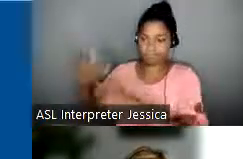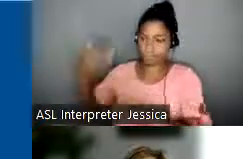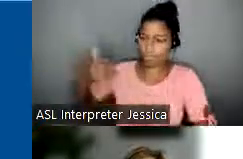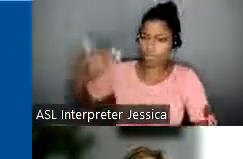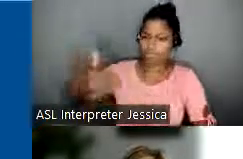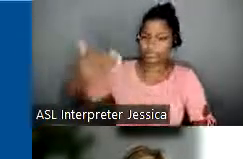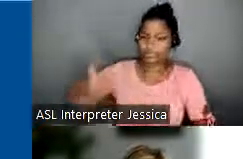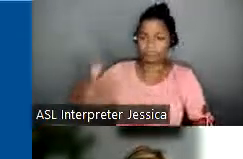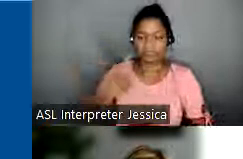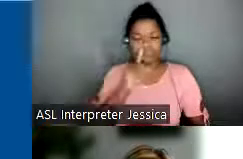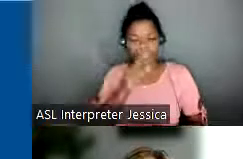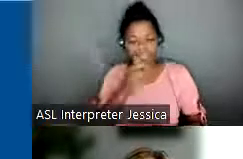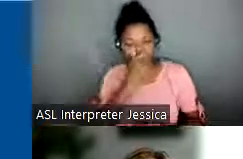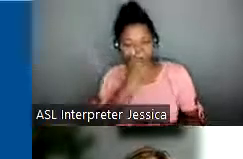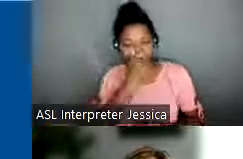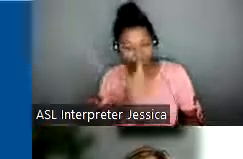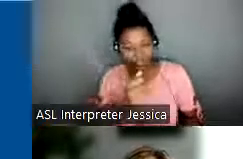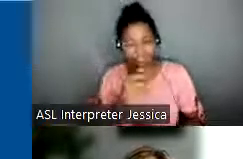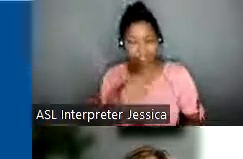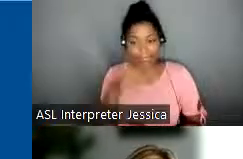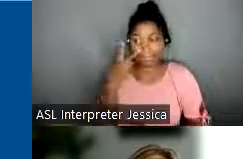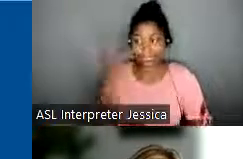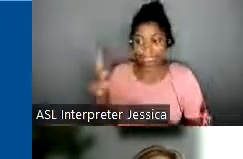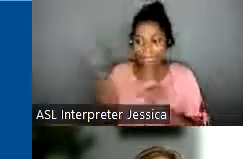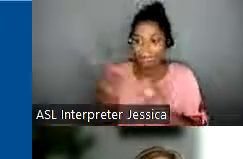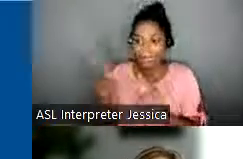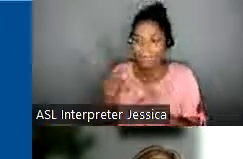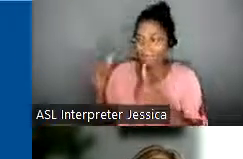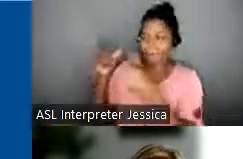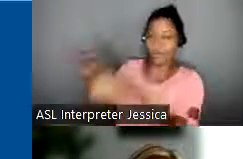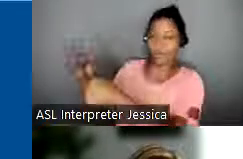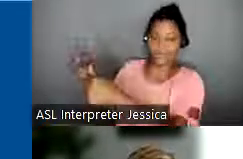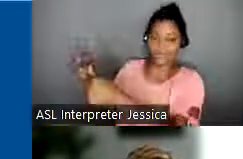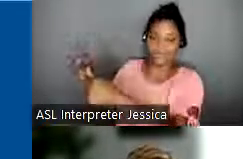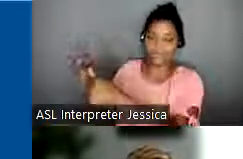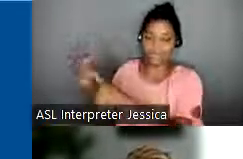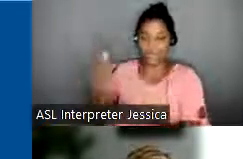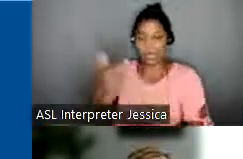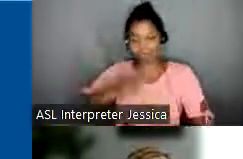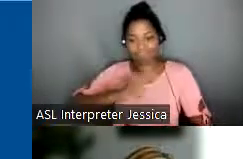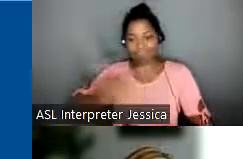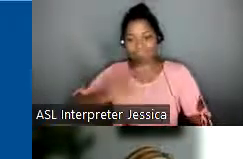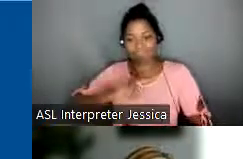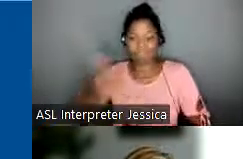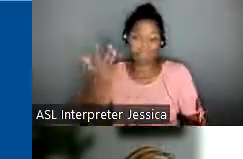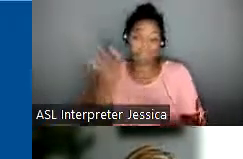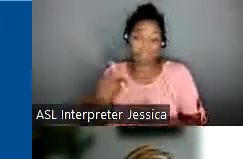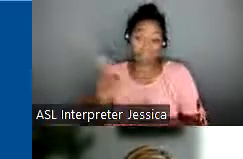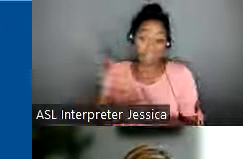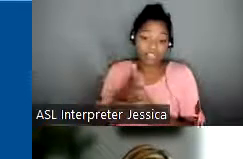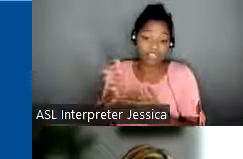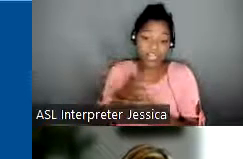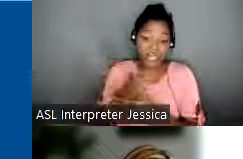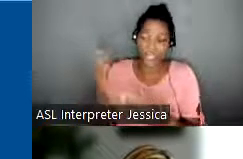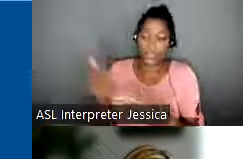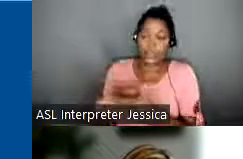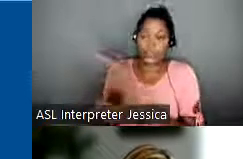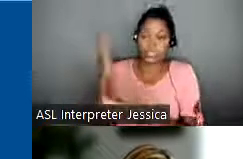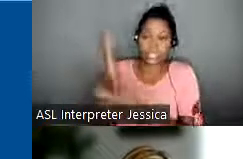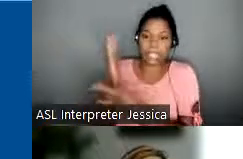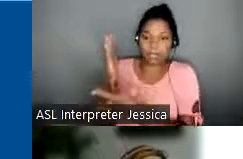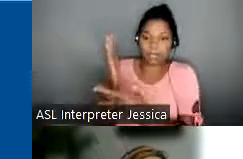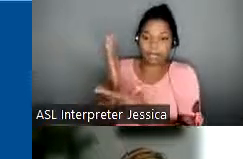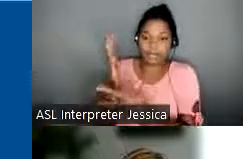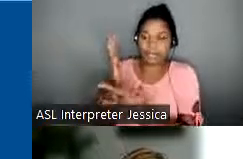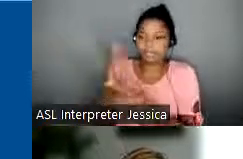someone else is sharing or a resource they have or about a service or sharing a new technology they've learned about, which I've seen in the chat, you